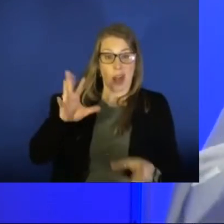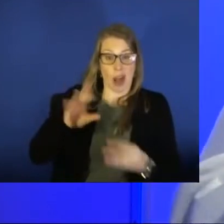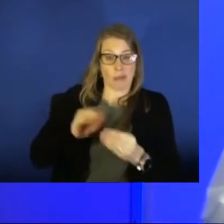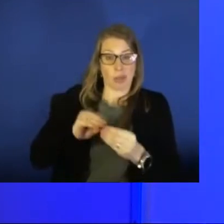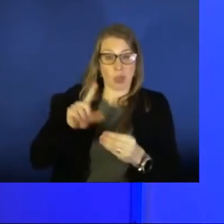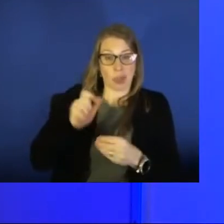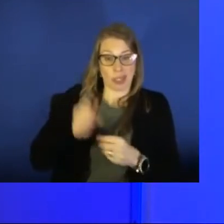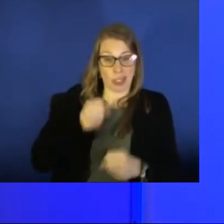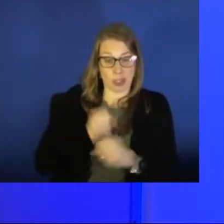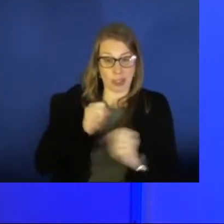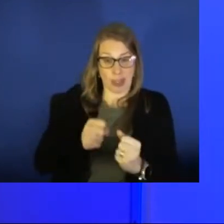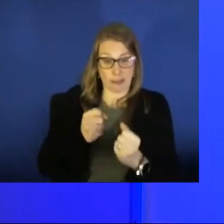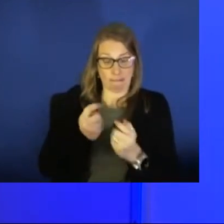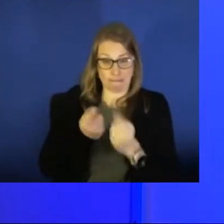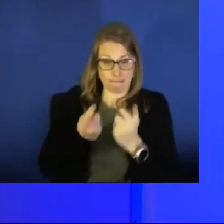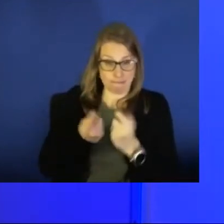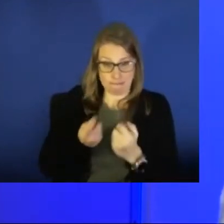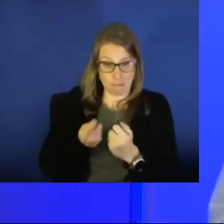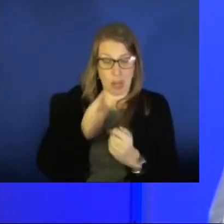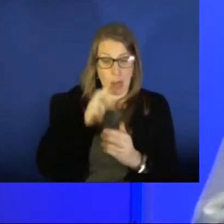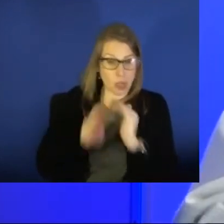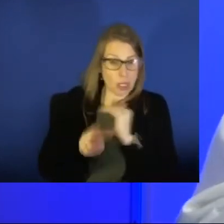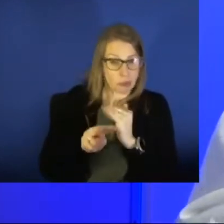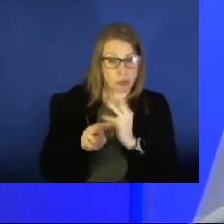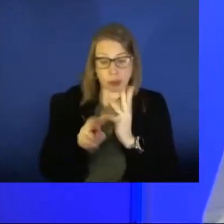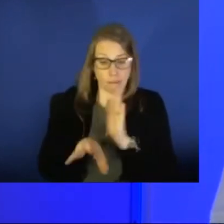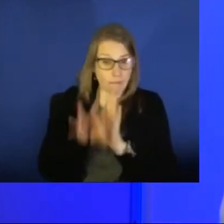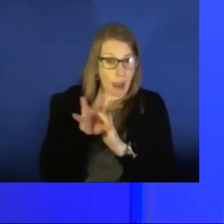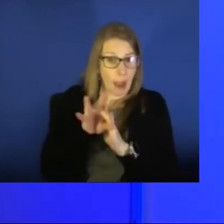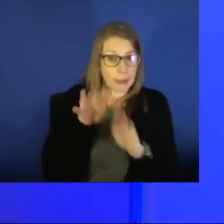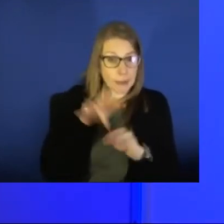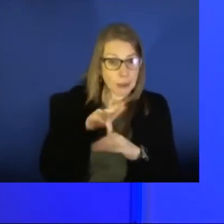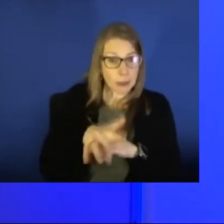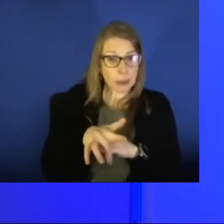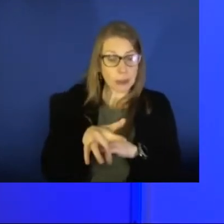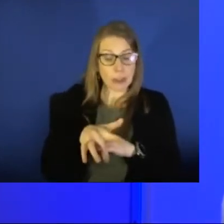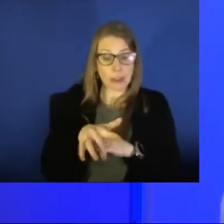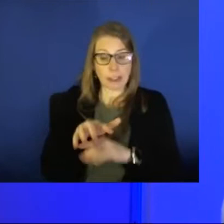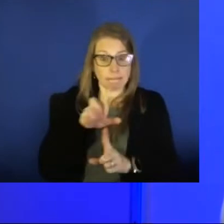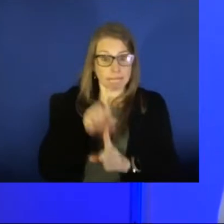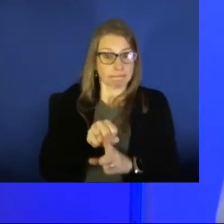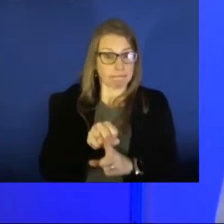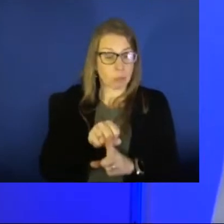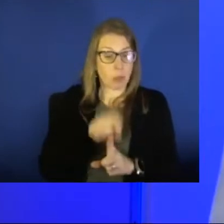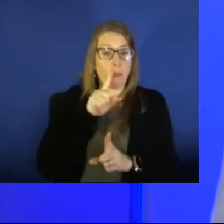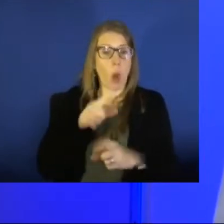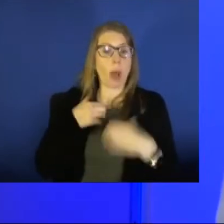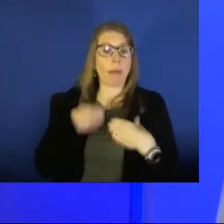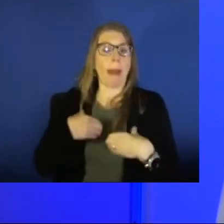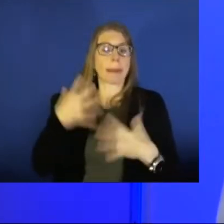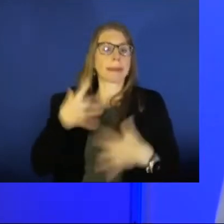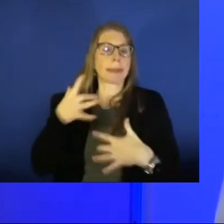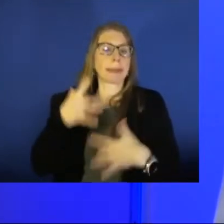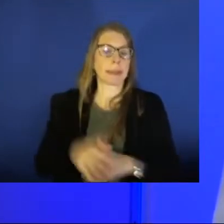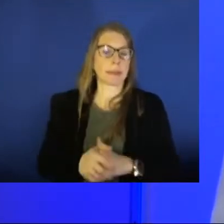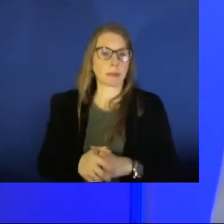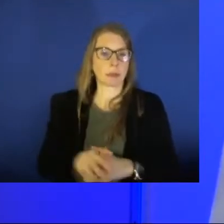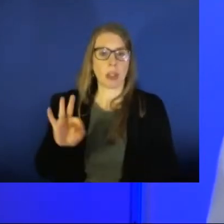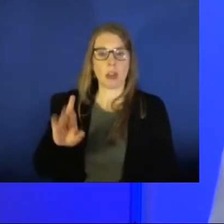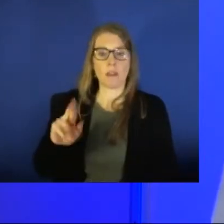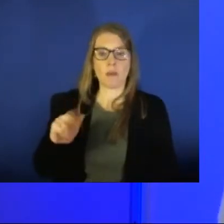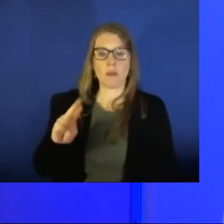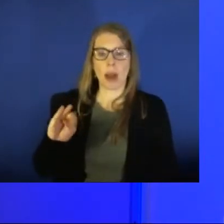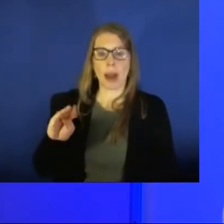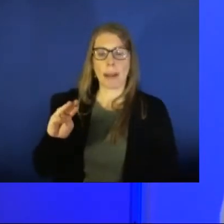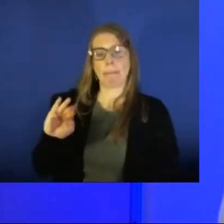out predictors or where we could find early markers for lung disease. Sort of like the Framingham study did with